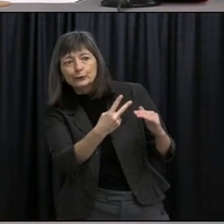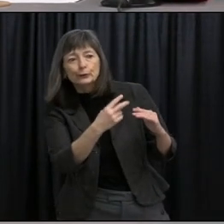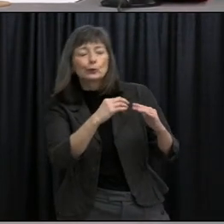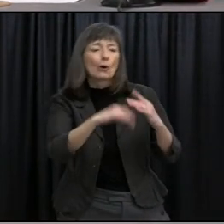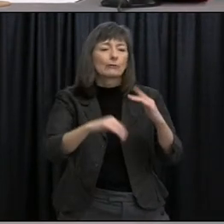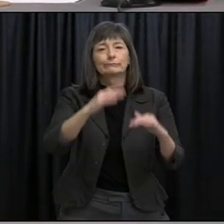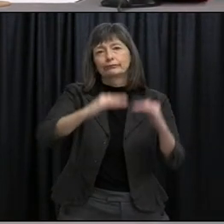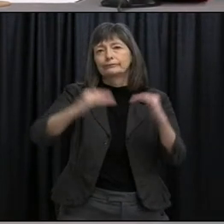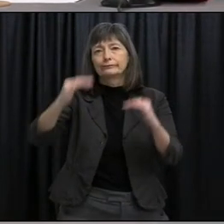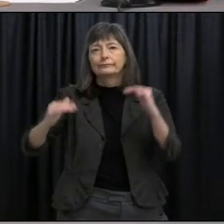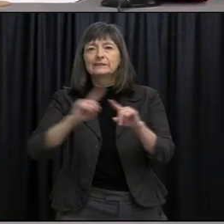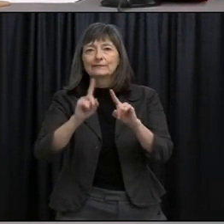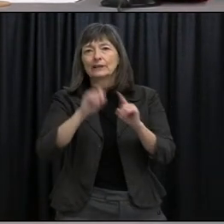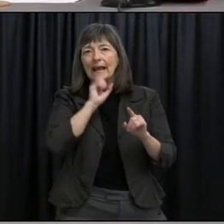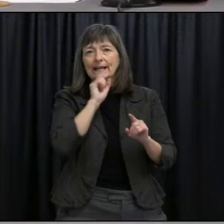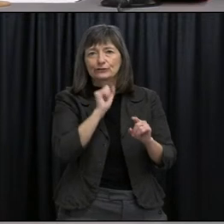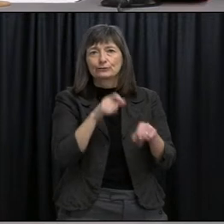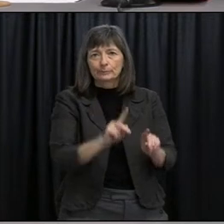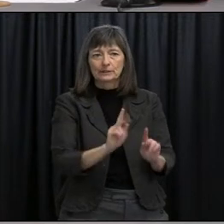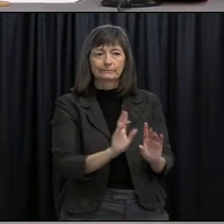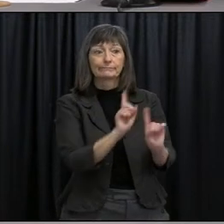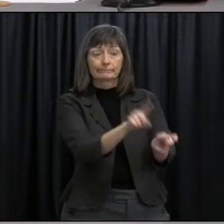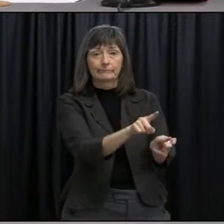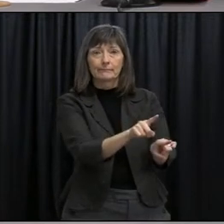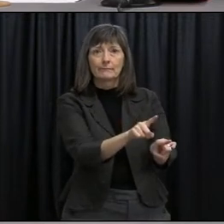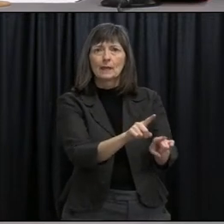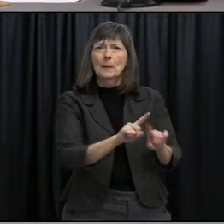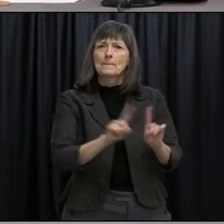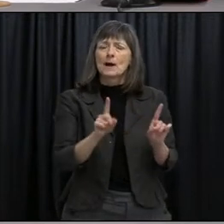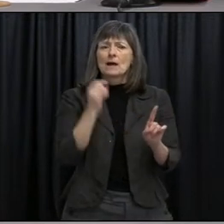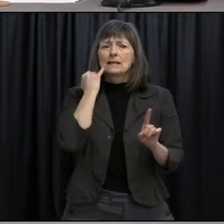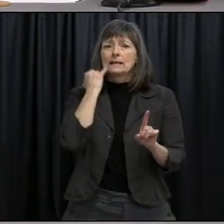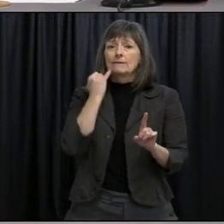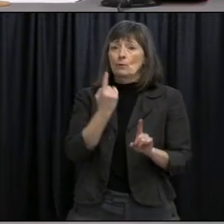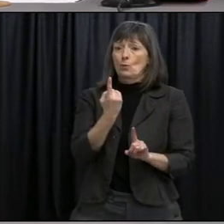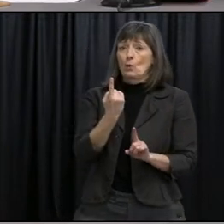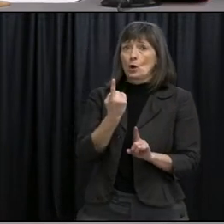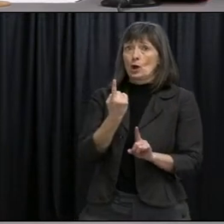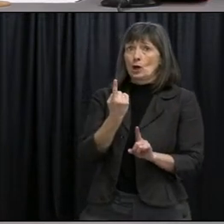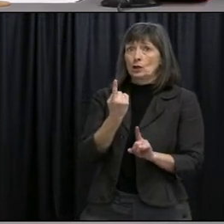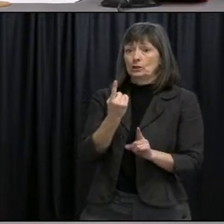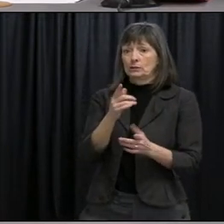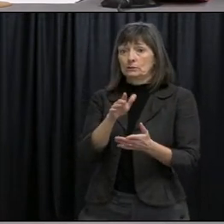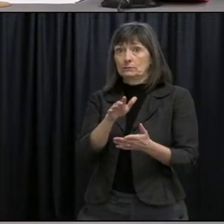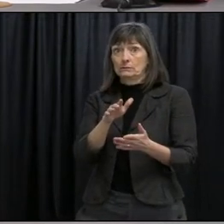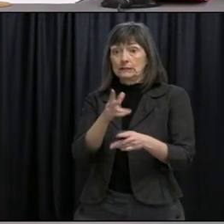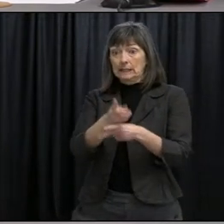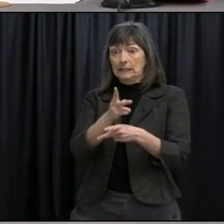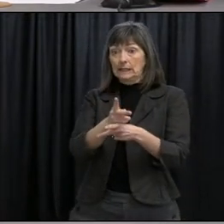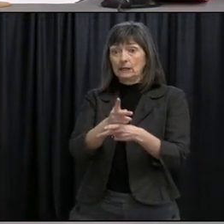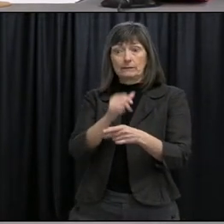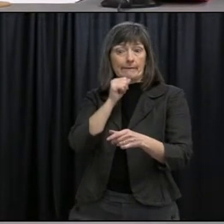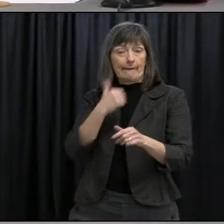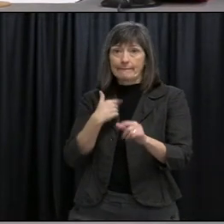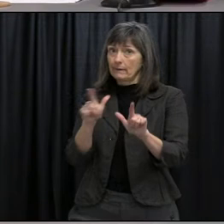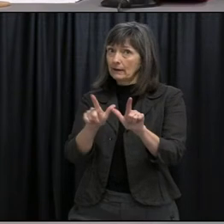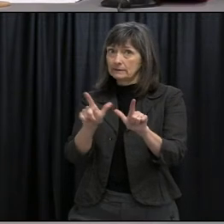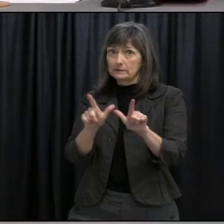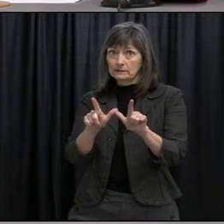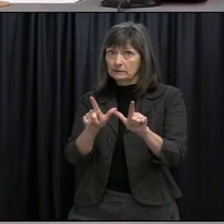whatever. What if they're not, licensed now to take school-age children, but they don't